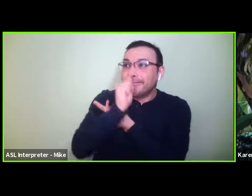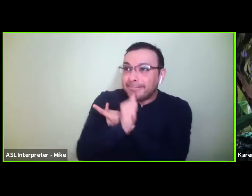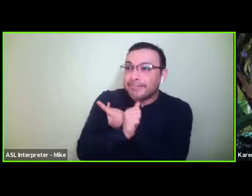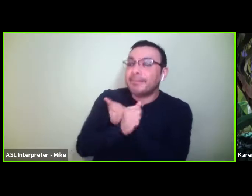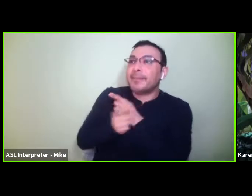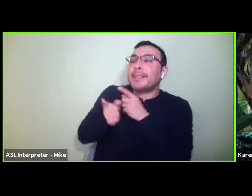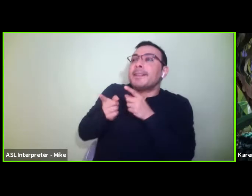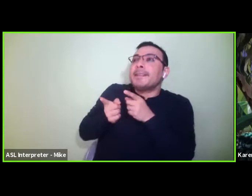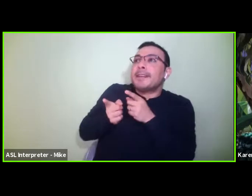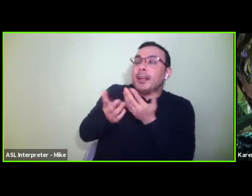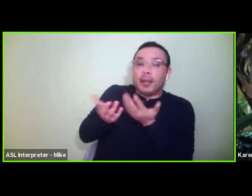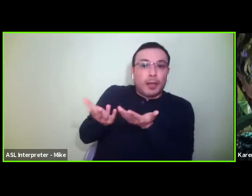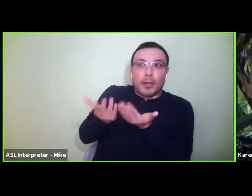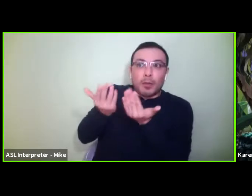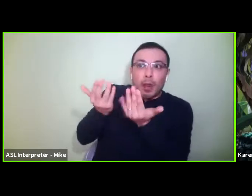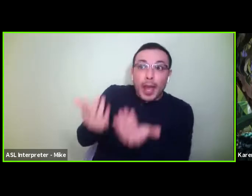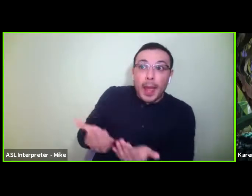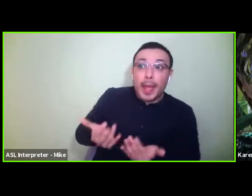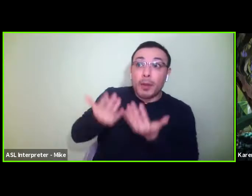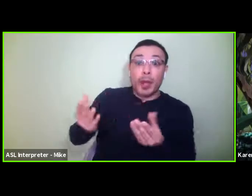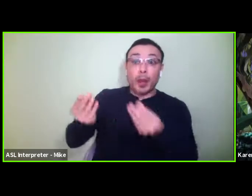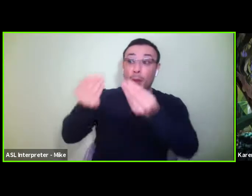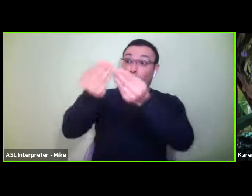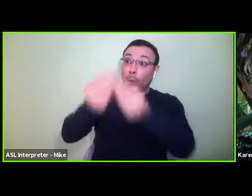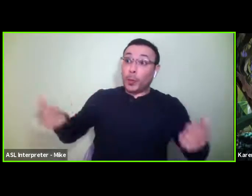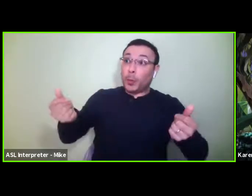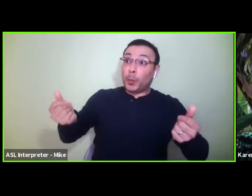wait, but it will never come.